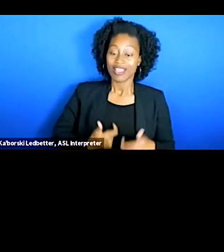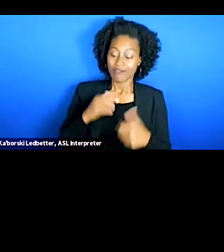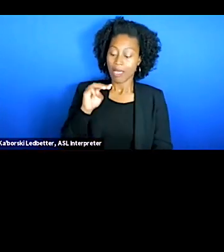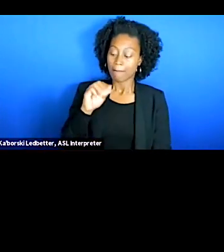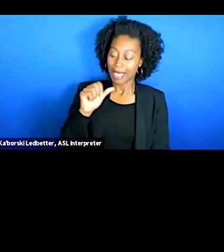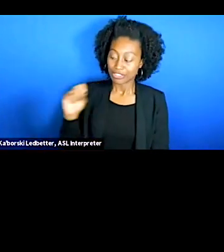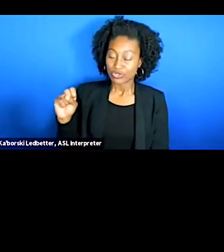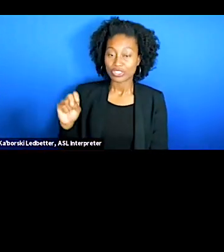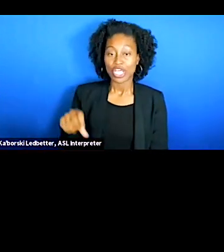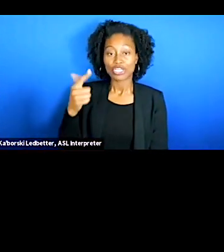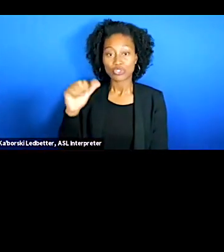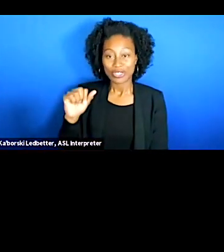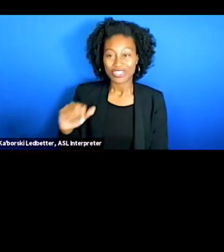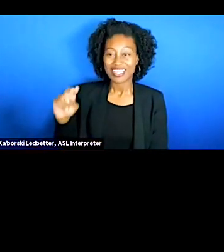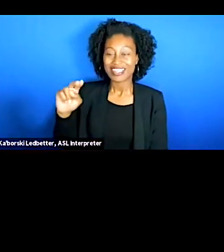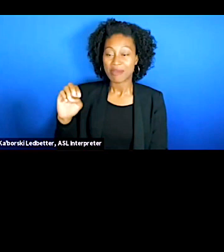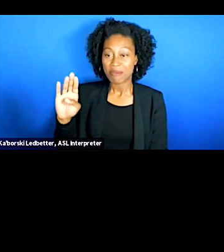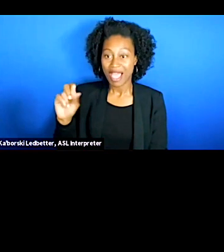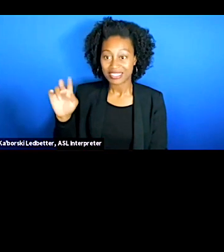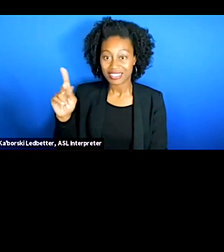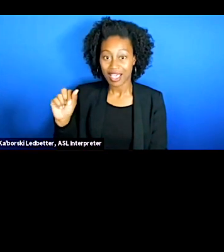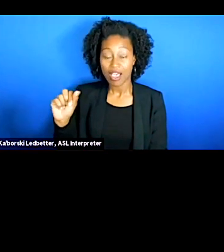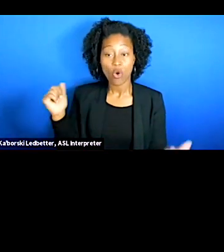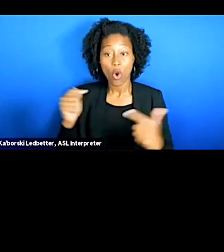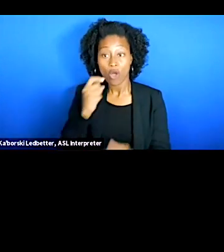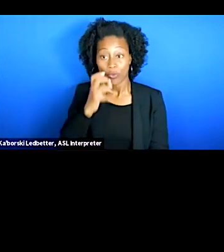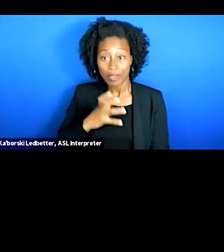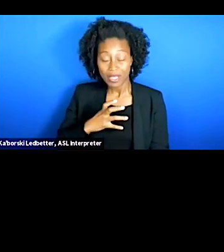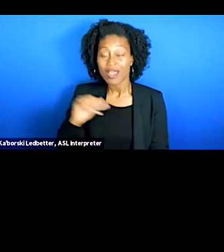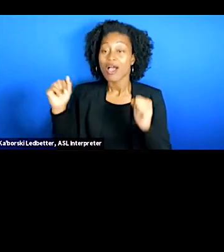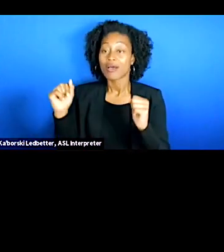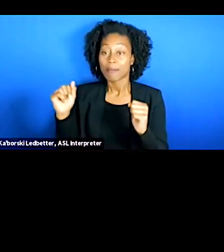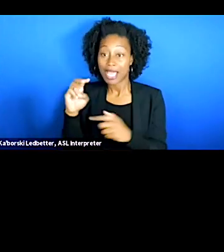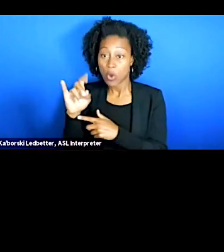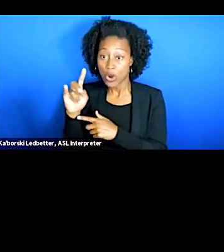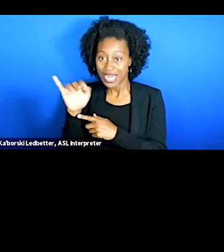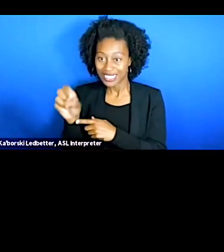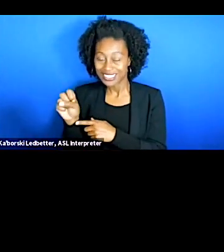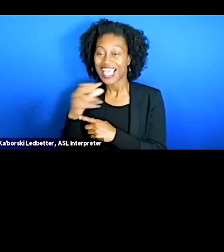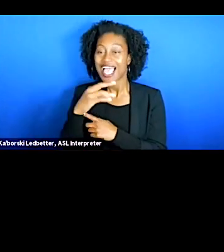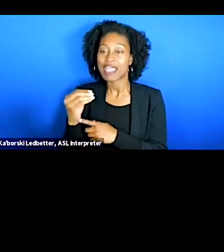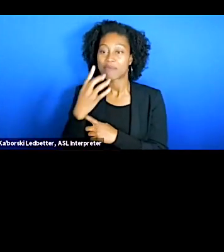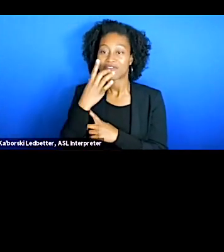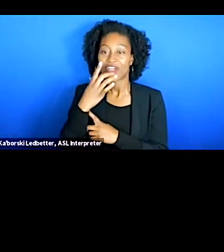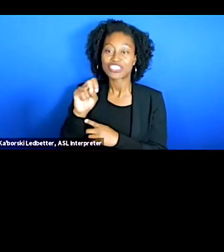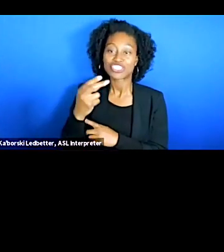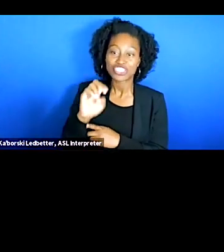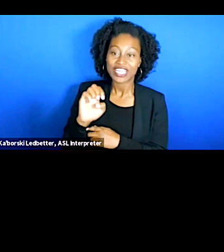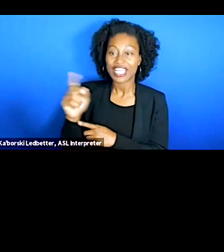all use she, her, hers pronouns. In today's presentation, we will be going by first